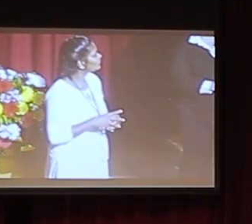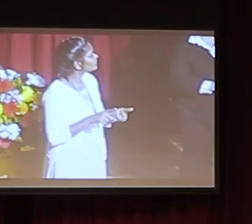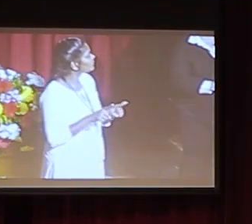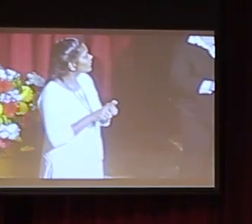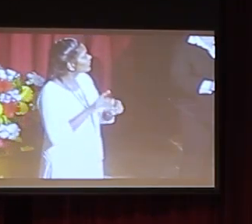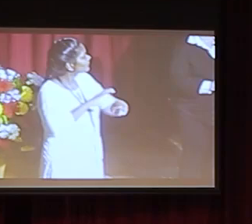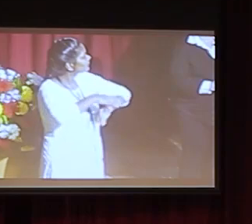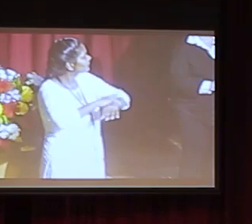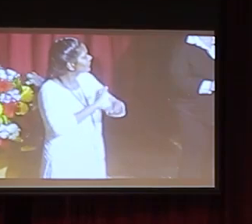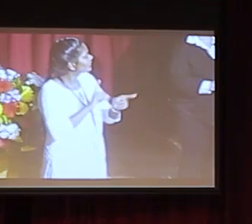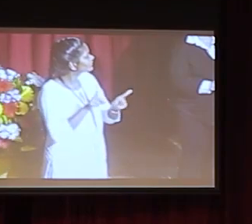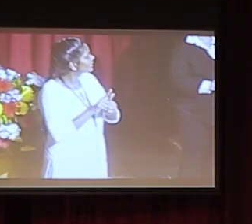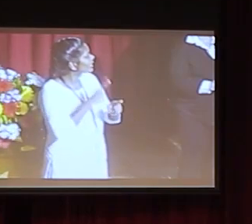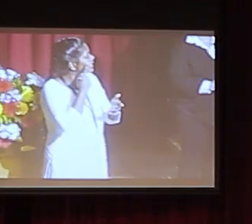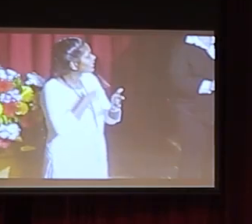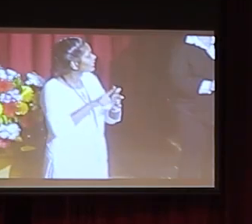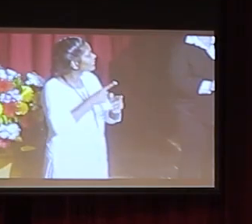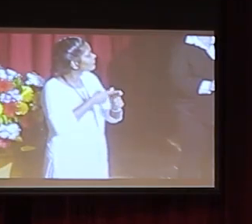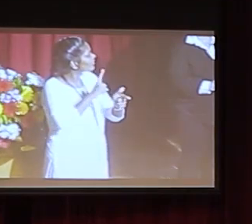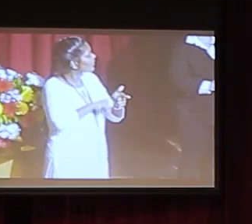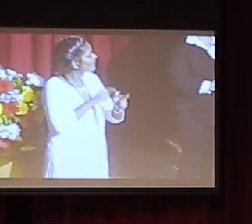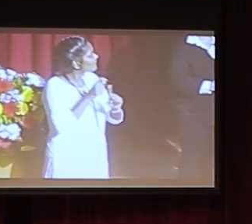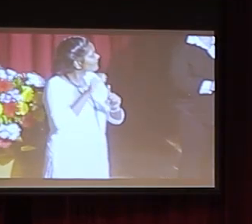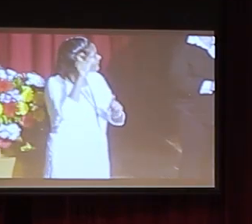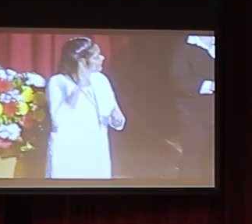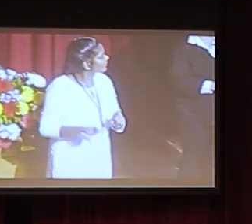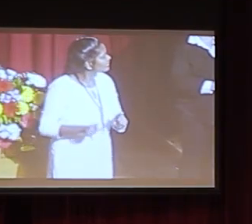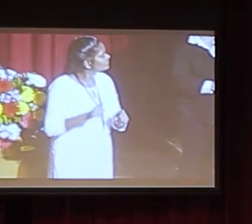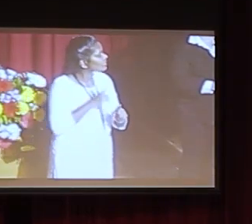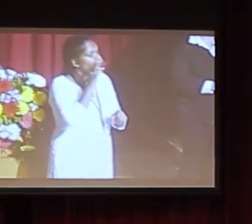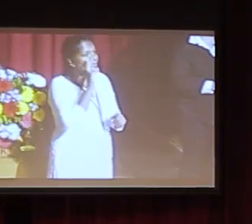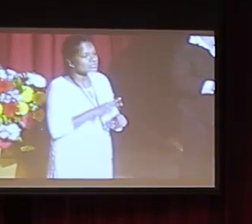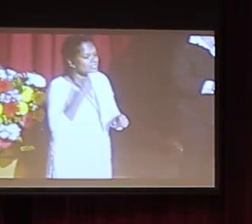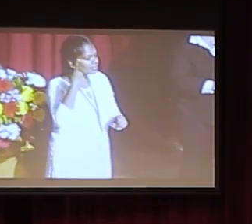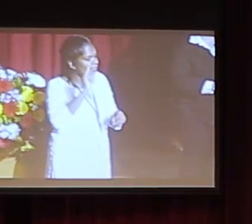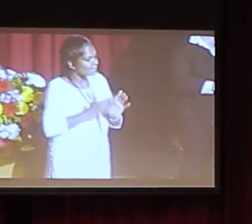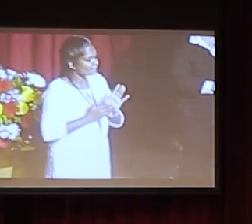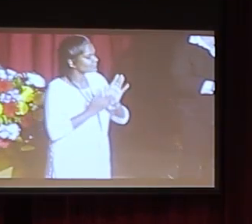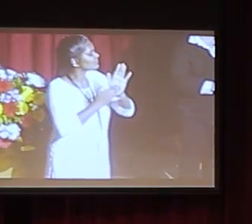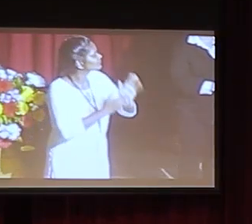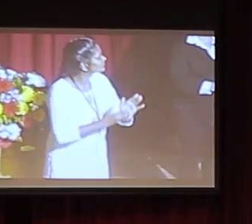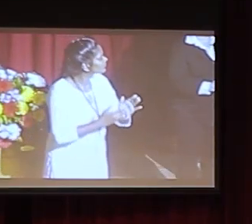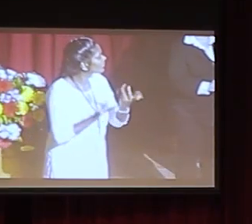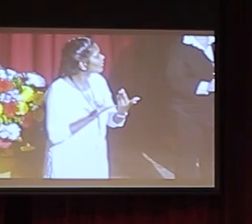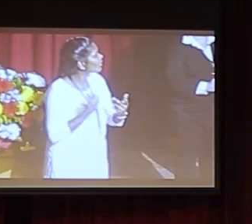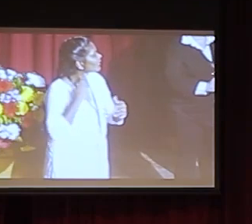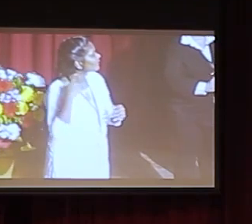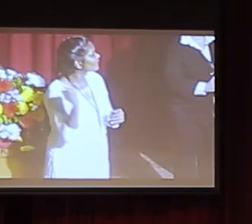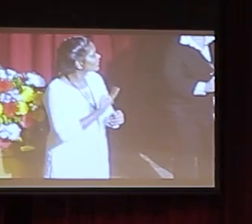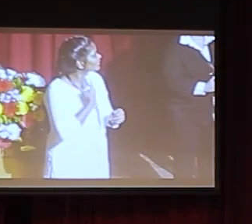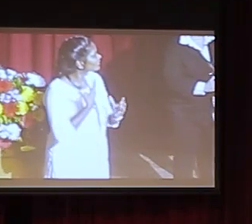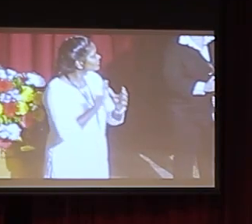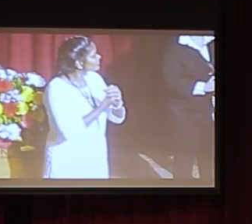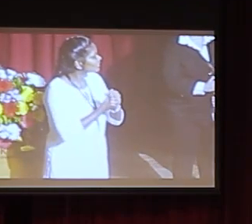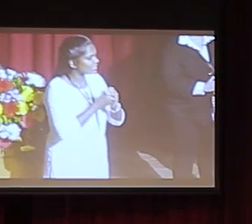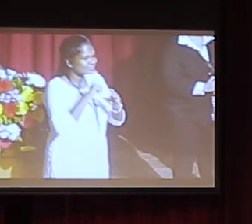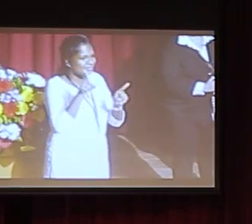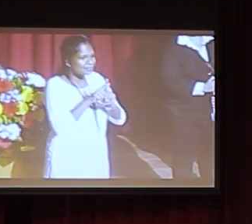Approach. Right from man's origin up to the present, man's relations with the natural environment have been dynamic.